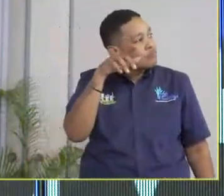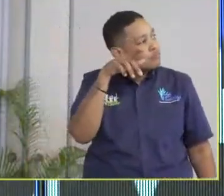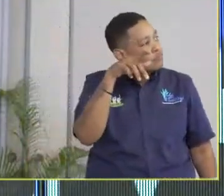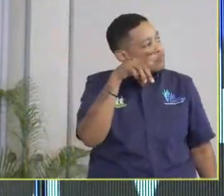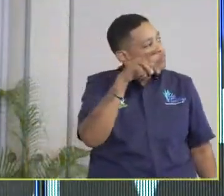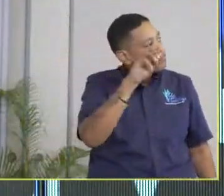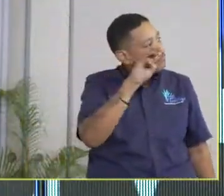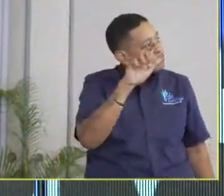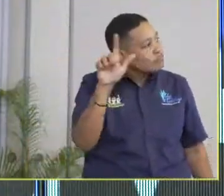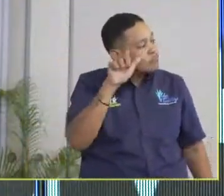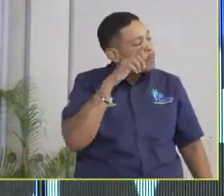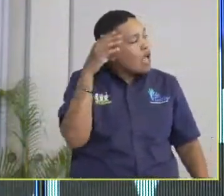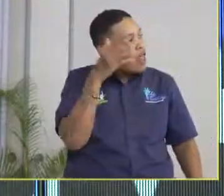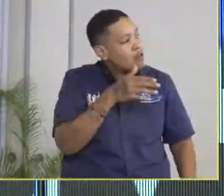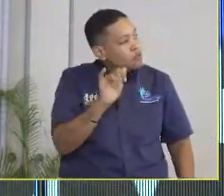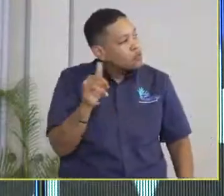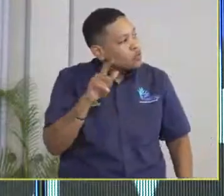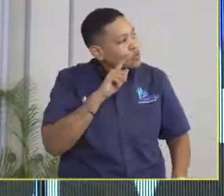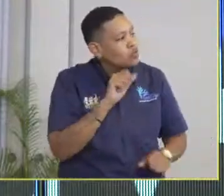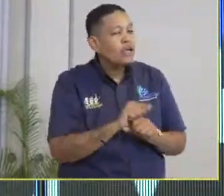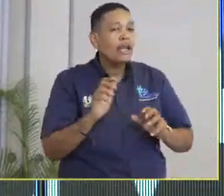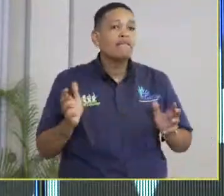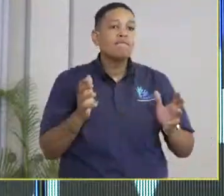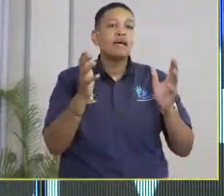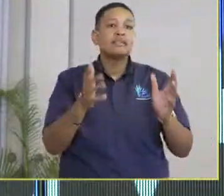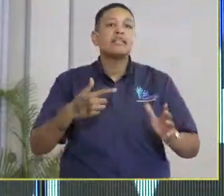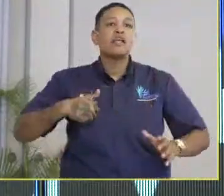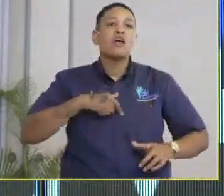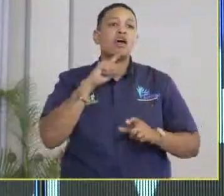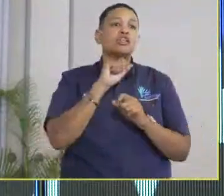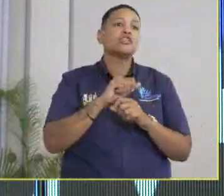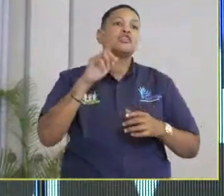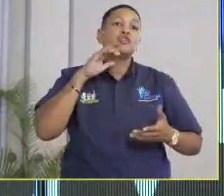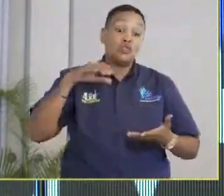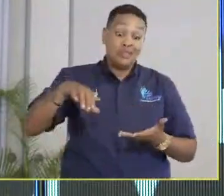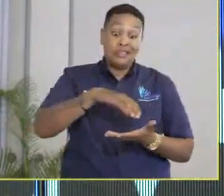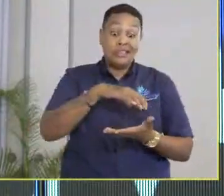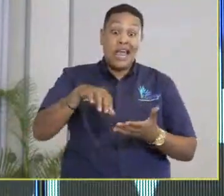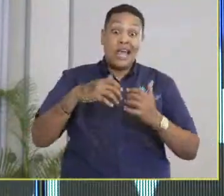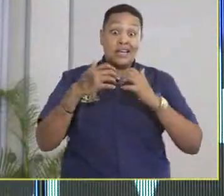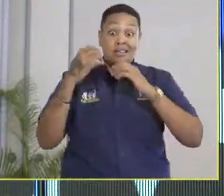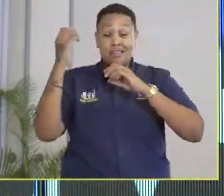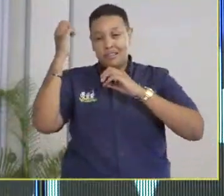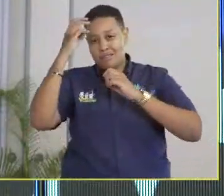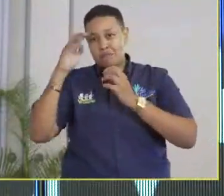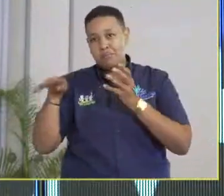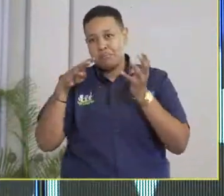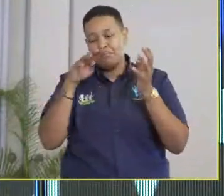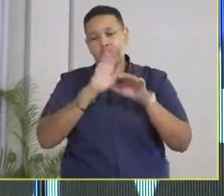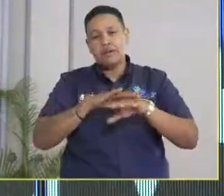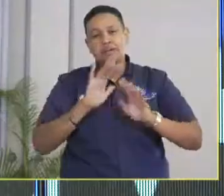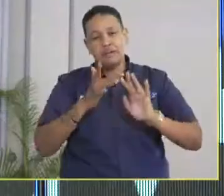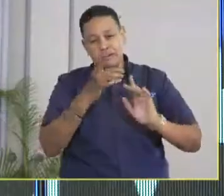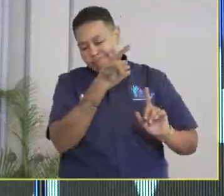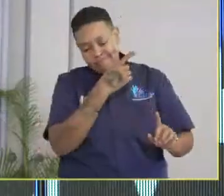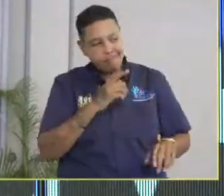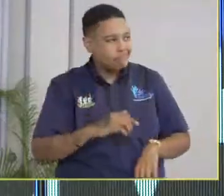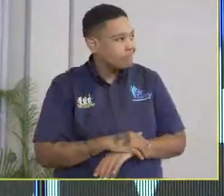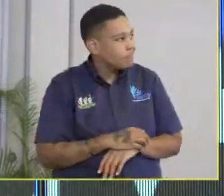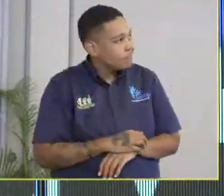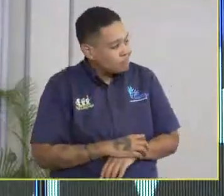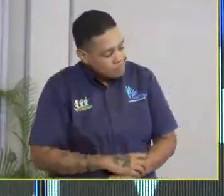has been so helpful to facilitate us to scan the material we needed to scan. And